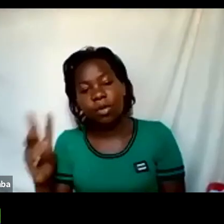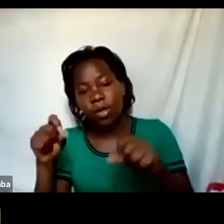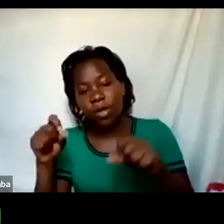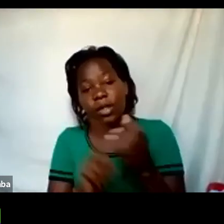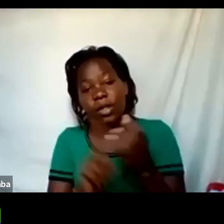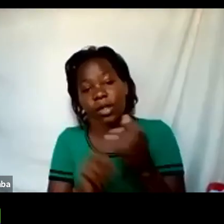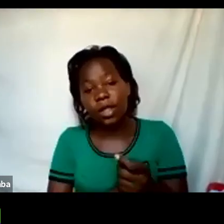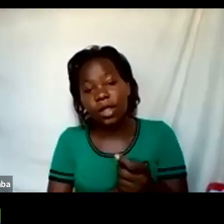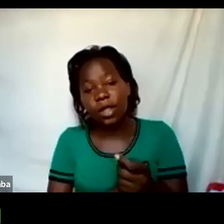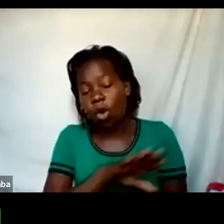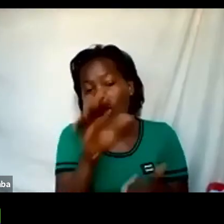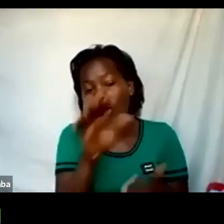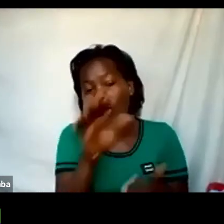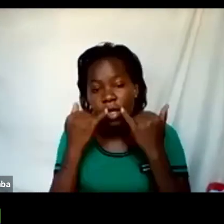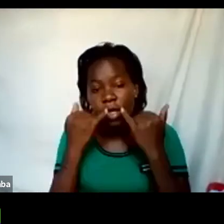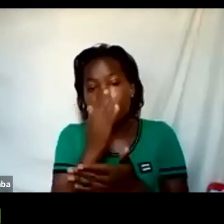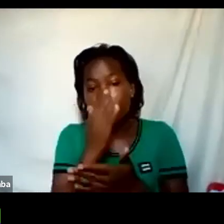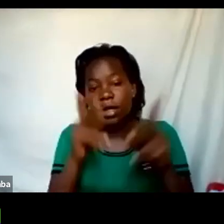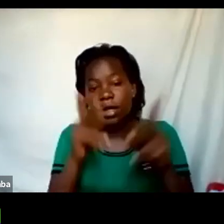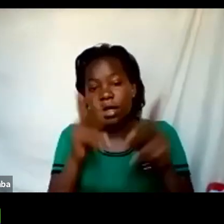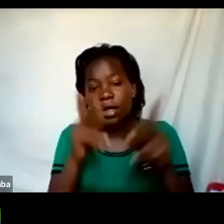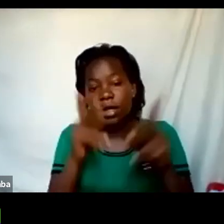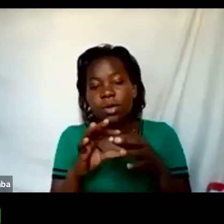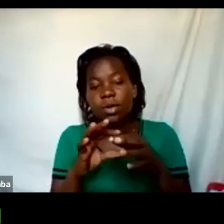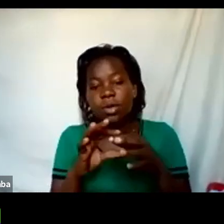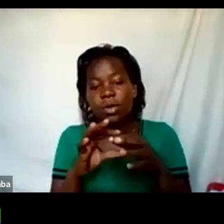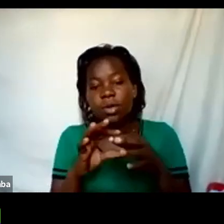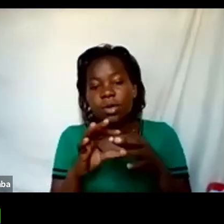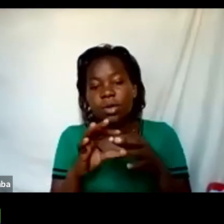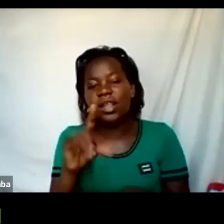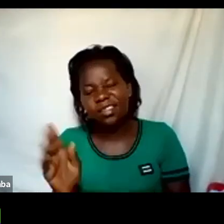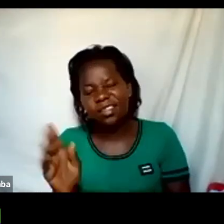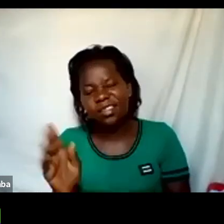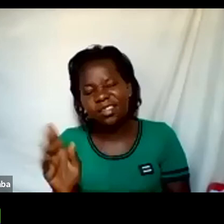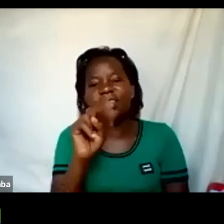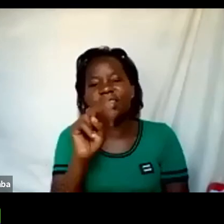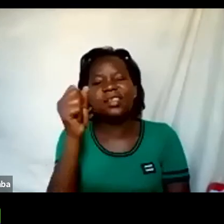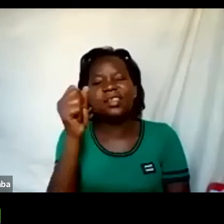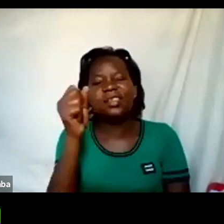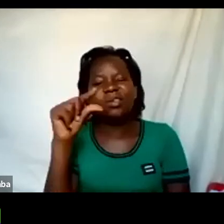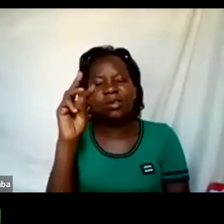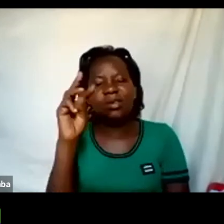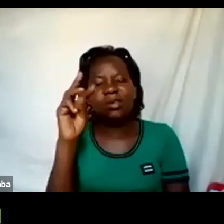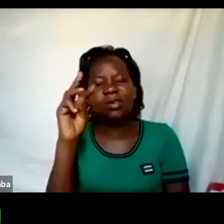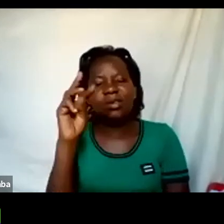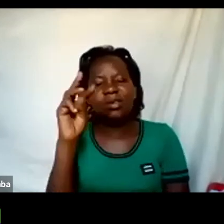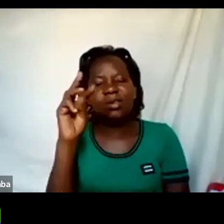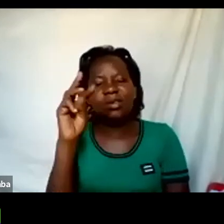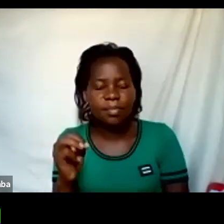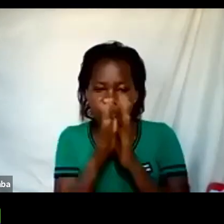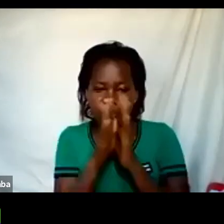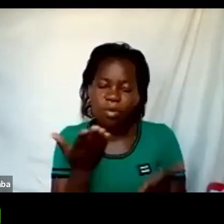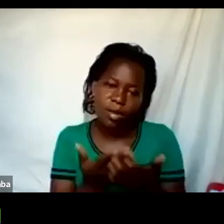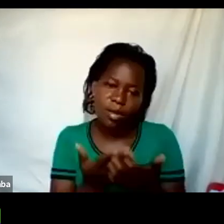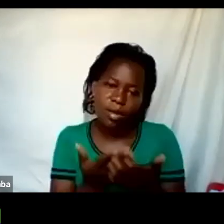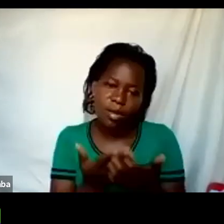guys are on LinkedIn, Instagram, Facebook. Please look them up and inbox them.